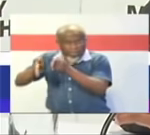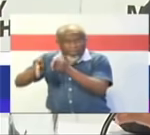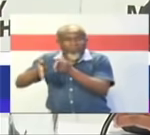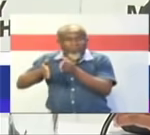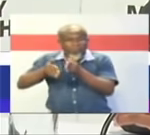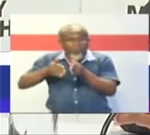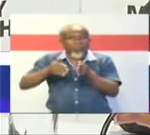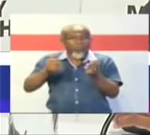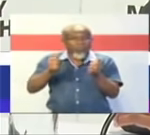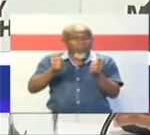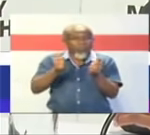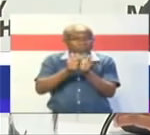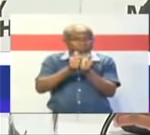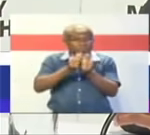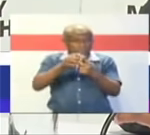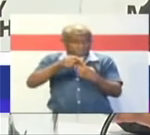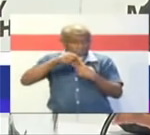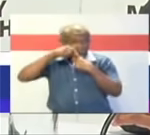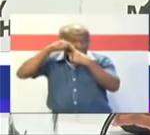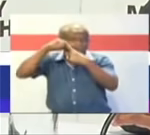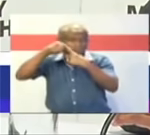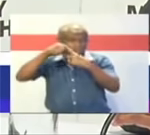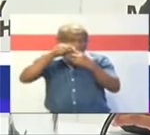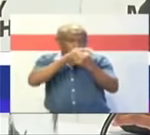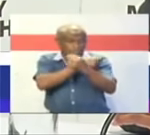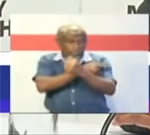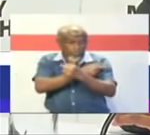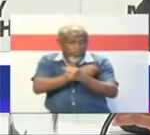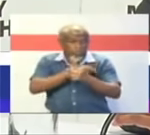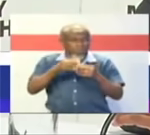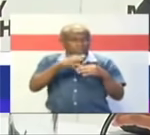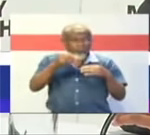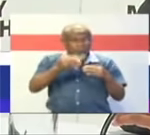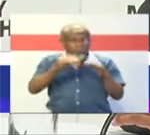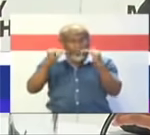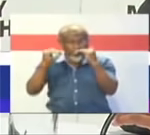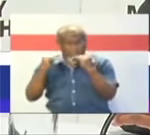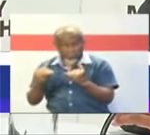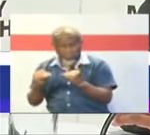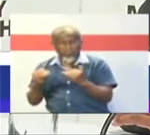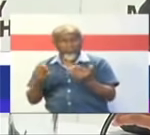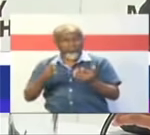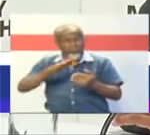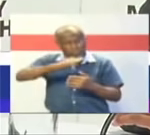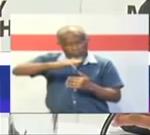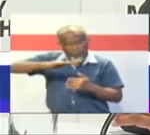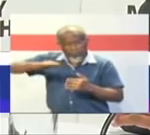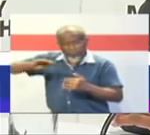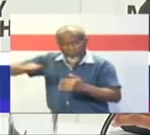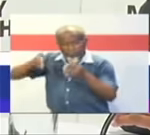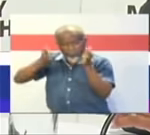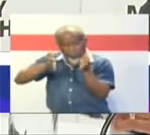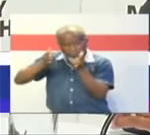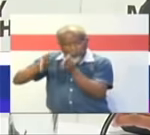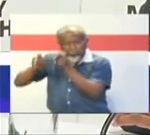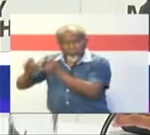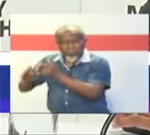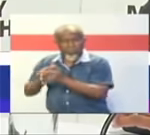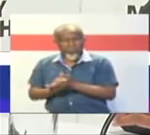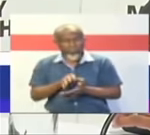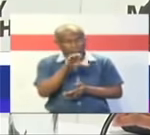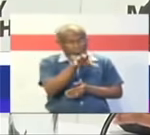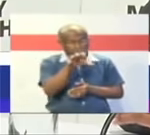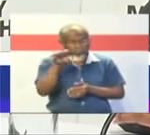with a parallel healthcare system to take the brunt of the increase in any COVID-19 cases